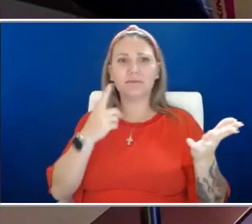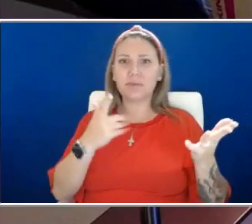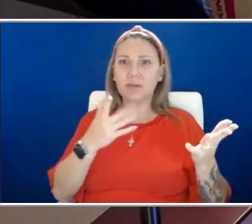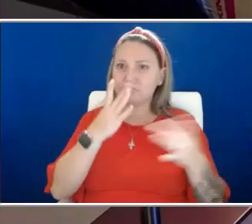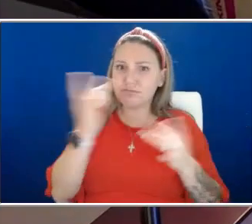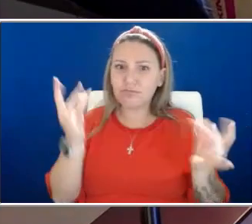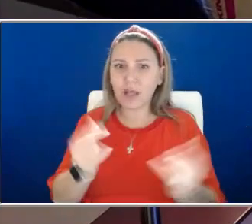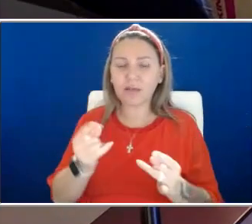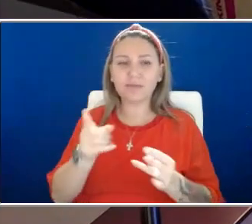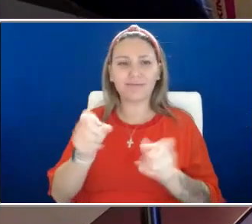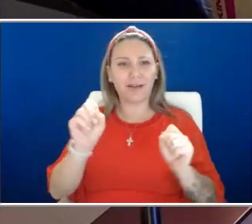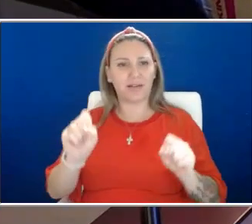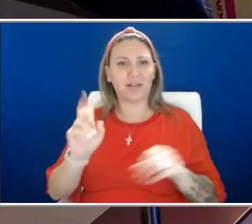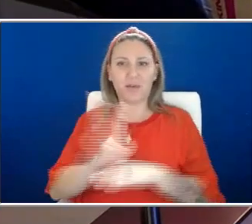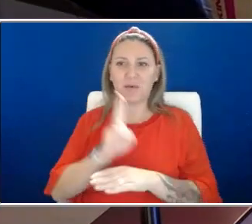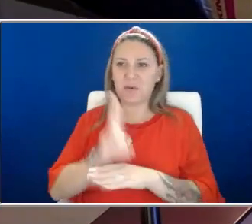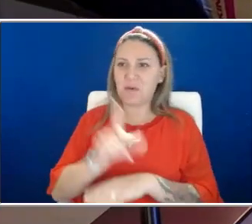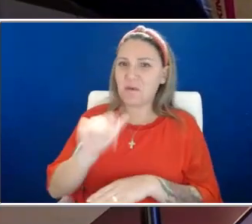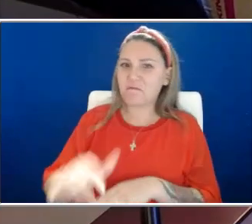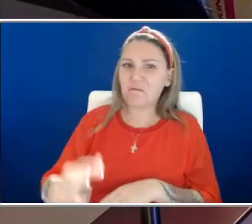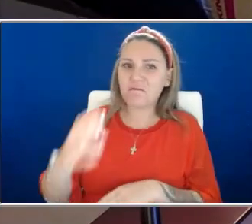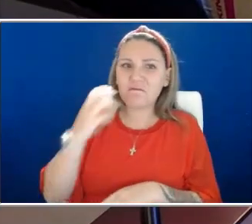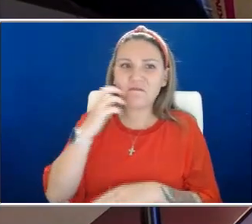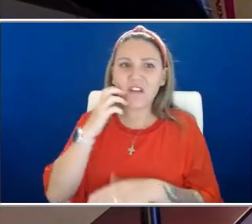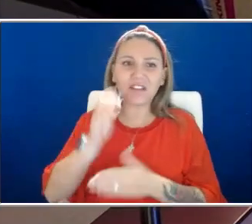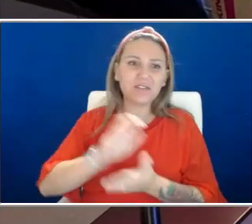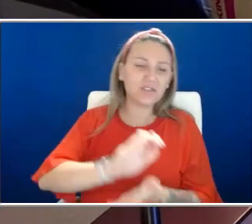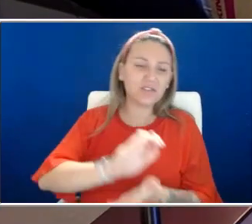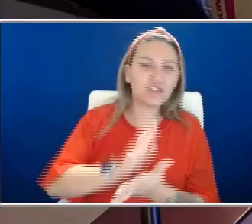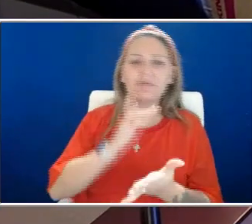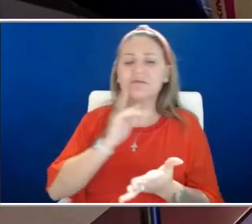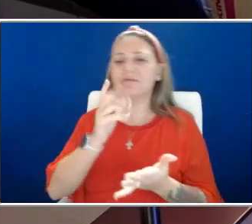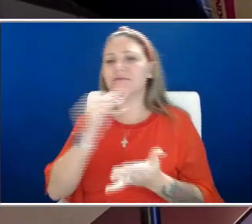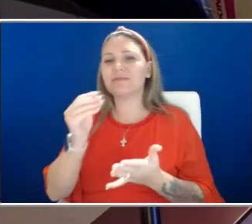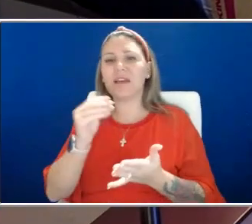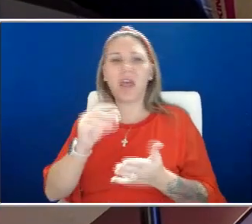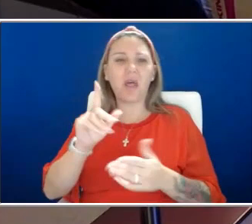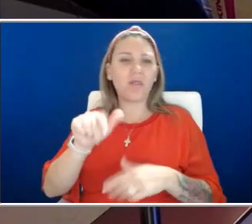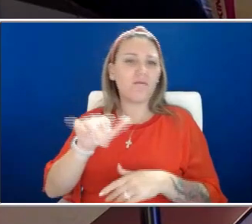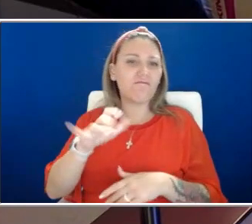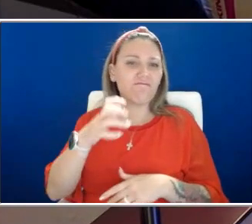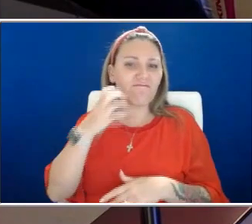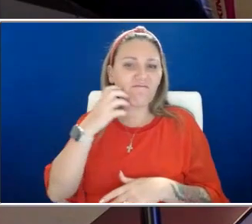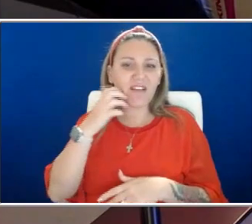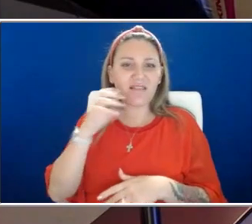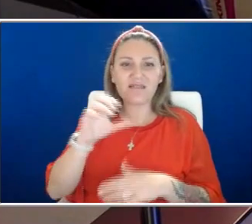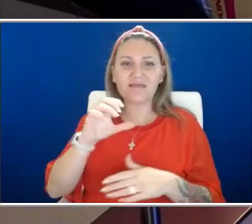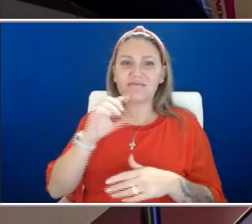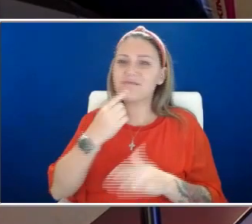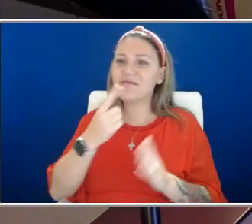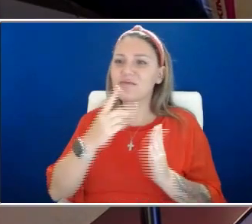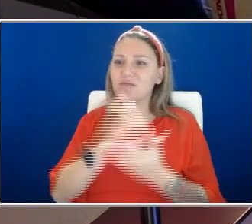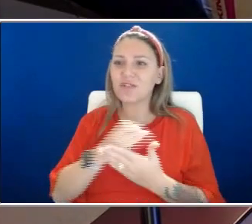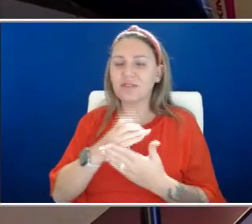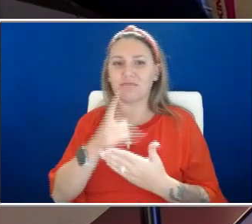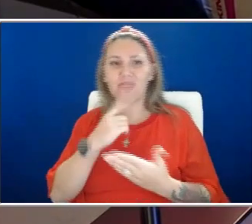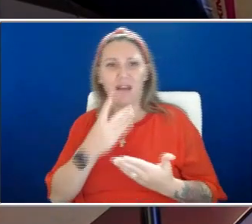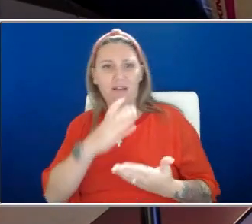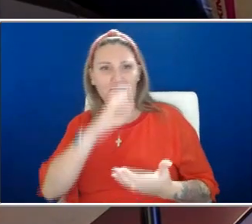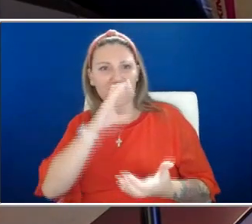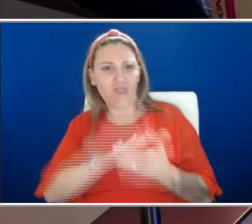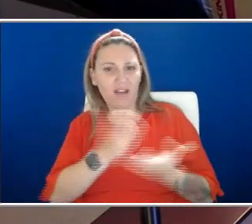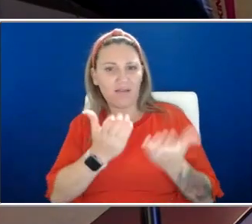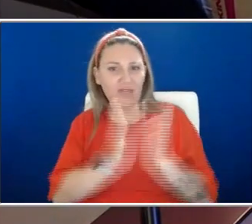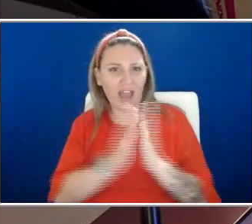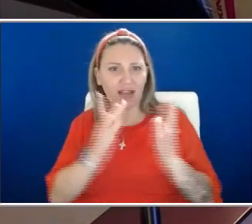use low-fat cheese. You can sub out low-fat sour cream. My wife last night, I made these. She said, could we do this with some balsamic vinegar and some goat cheese tomorrow? And I said, of